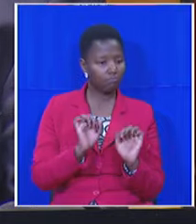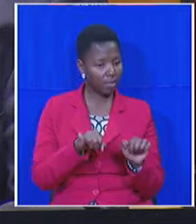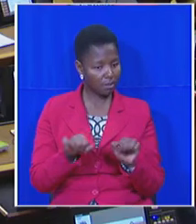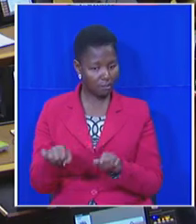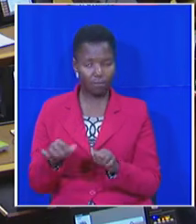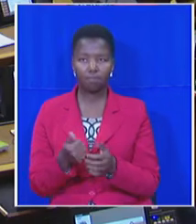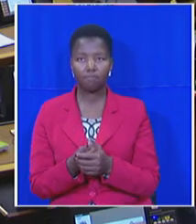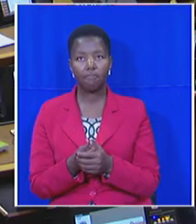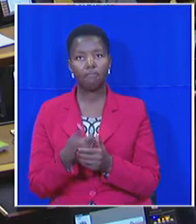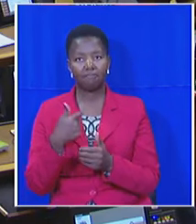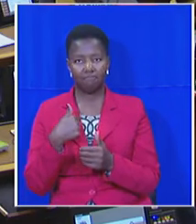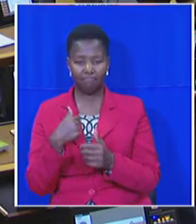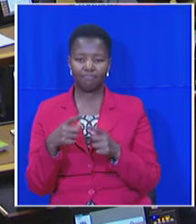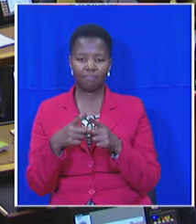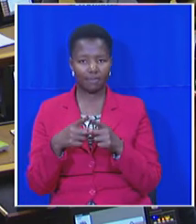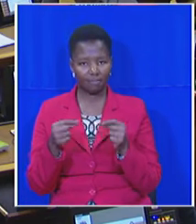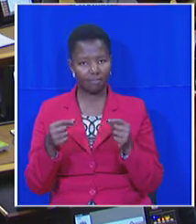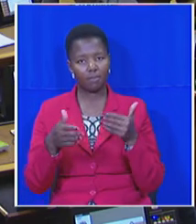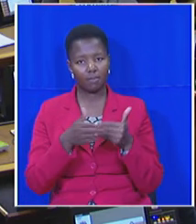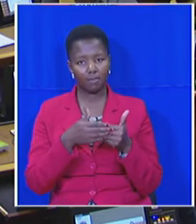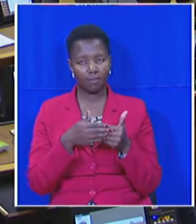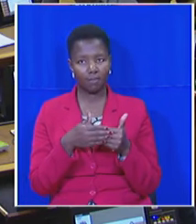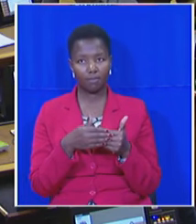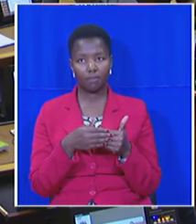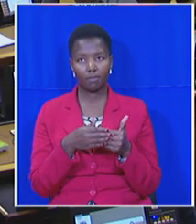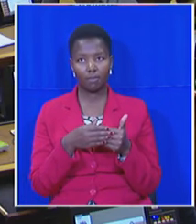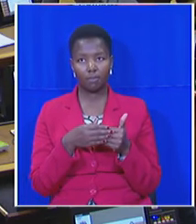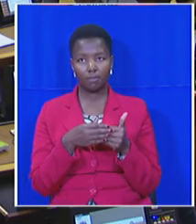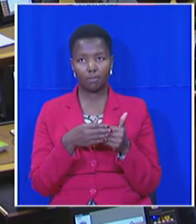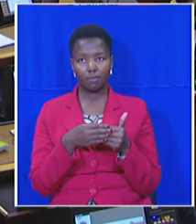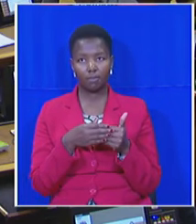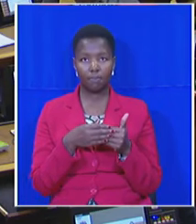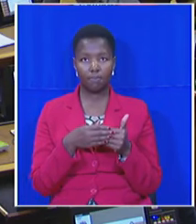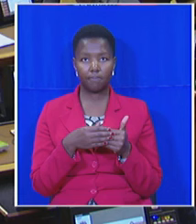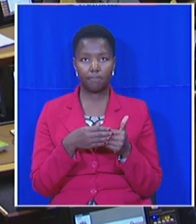The voting is now closed.